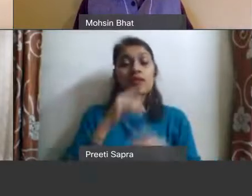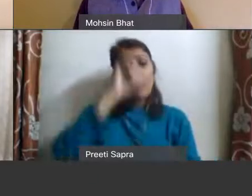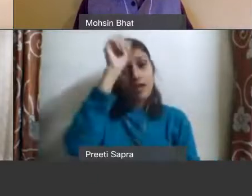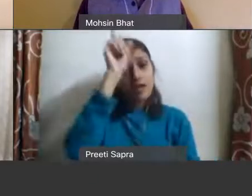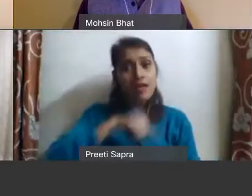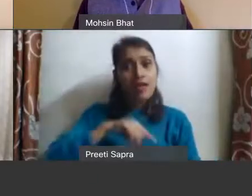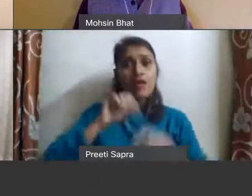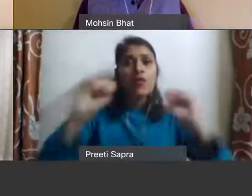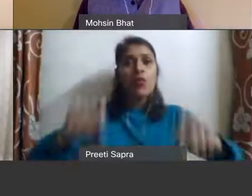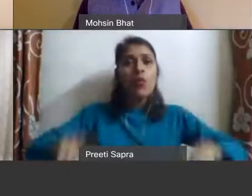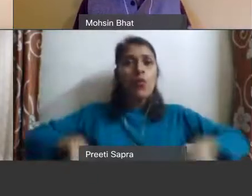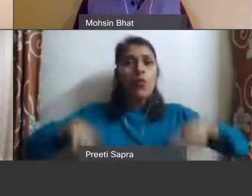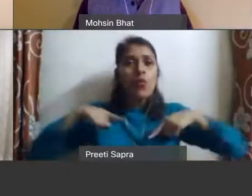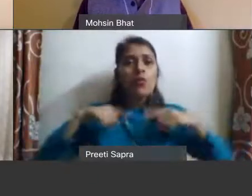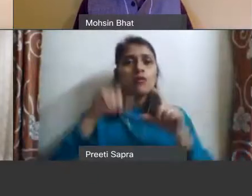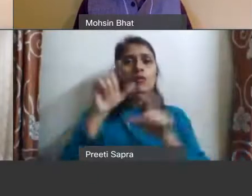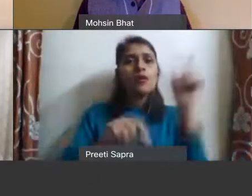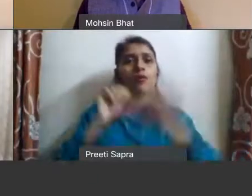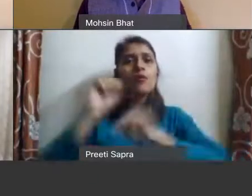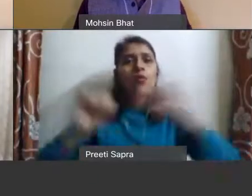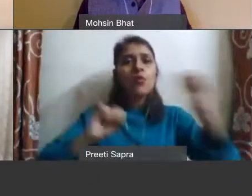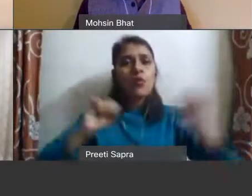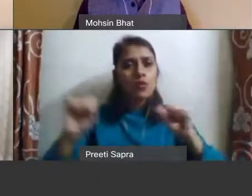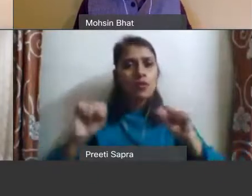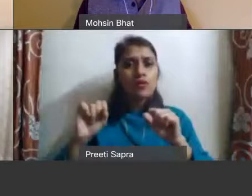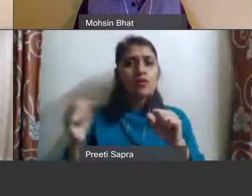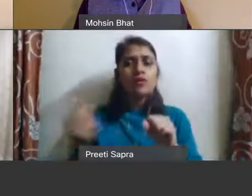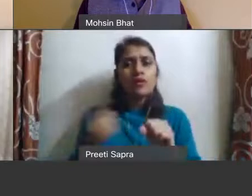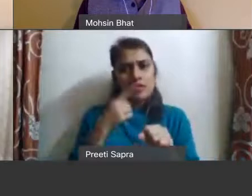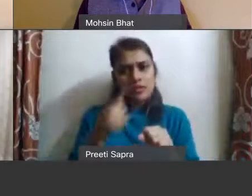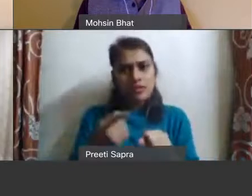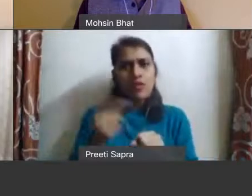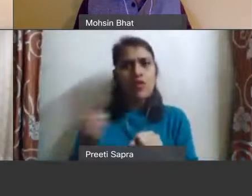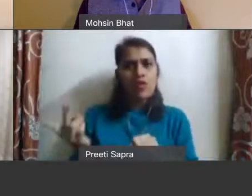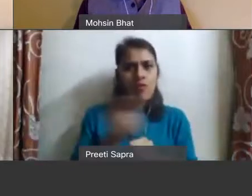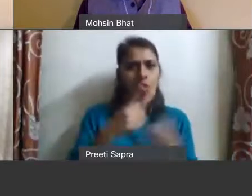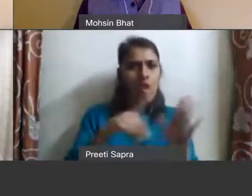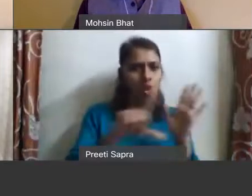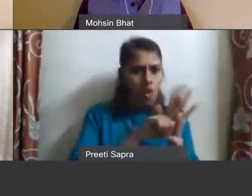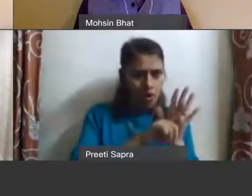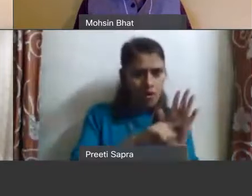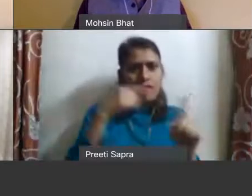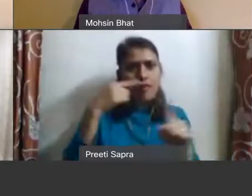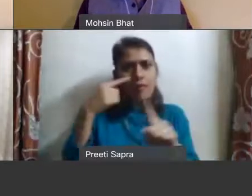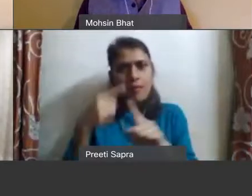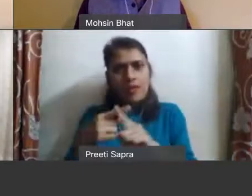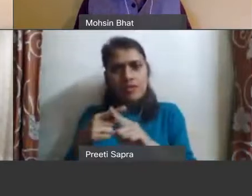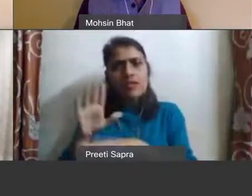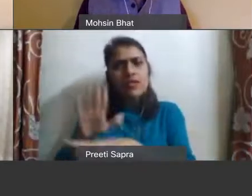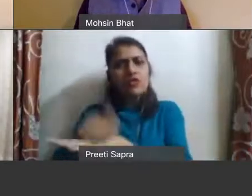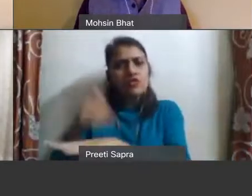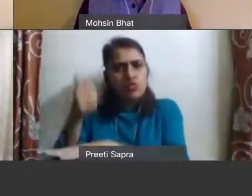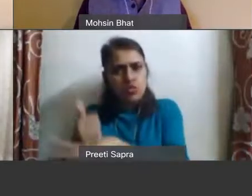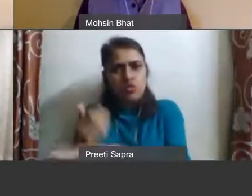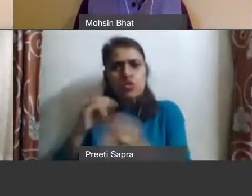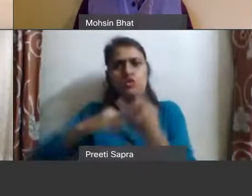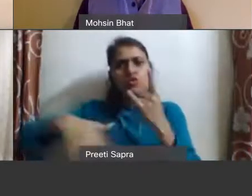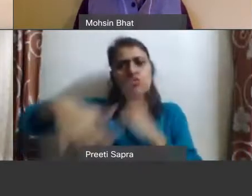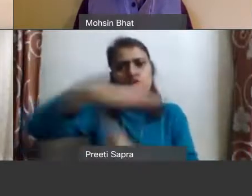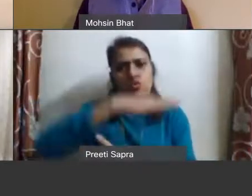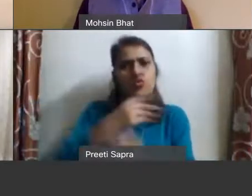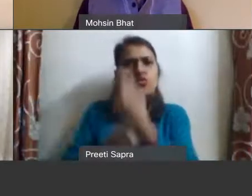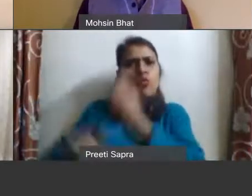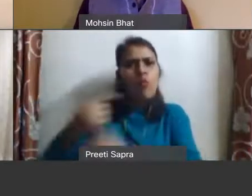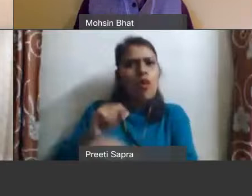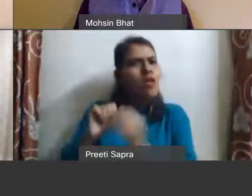also CAA is deeply linked both in terms of the law itself, but also institutionally and socio-politically,